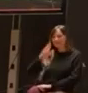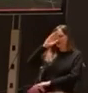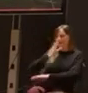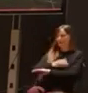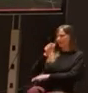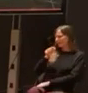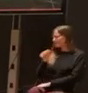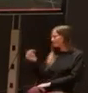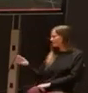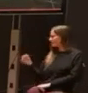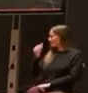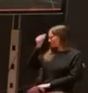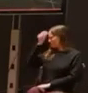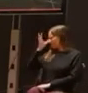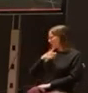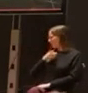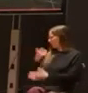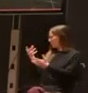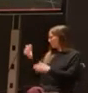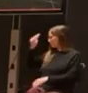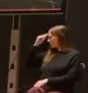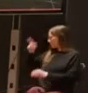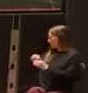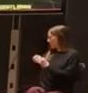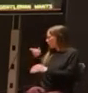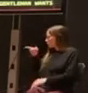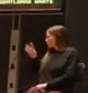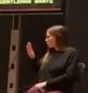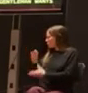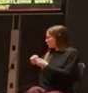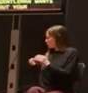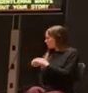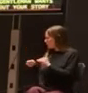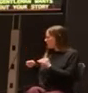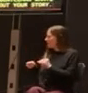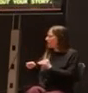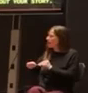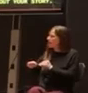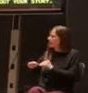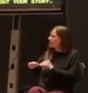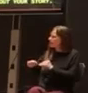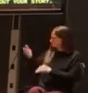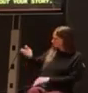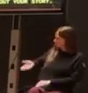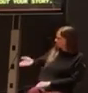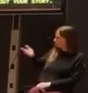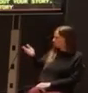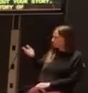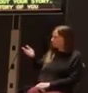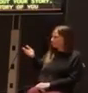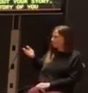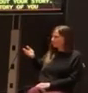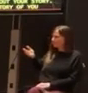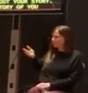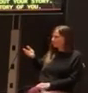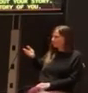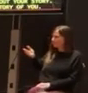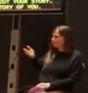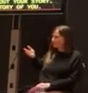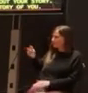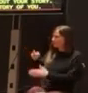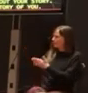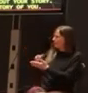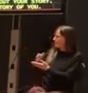the gentleman wants to know about your story. the story of you. And what park